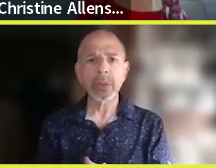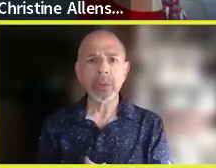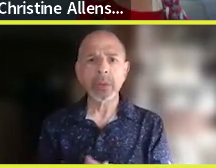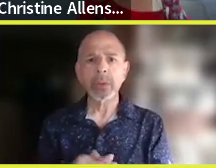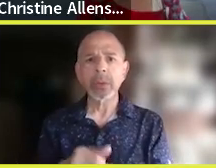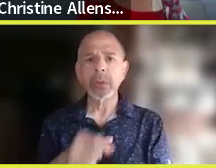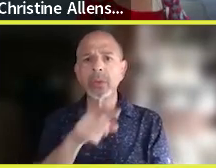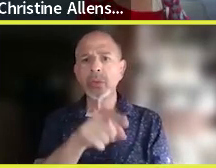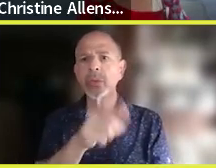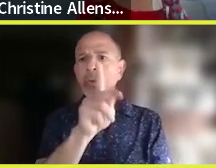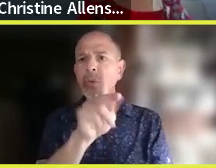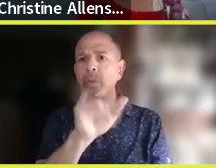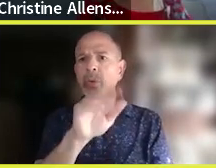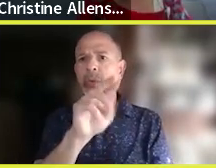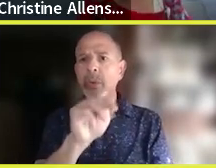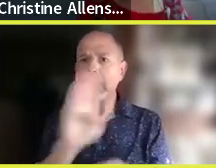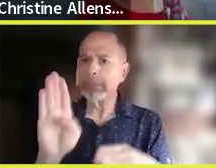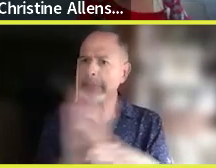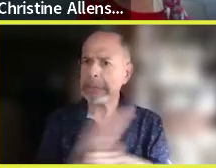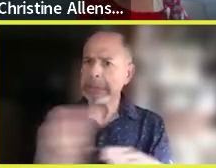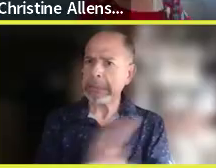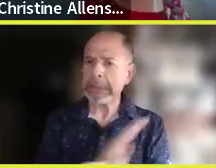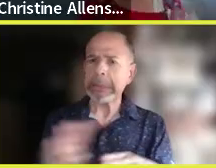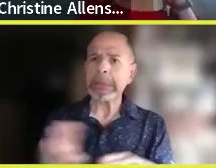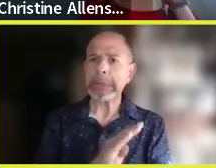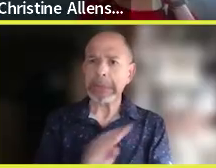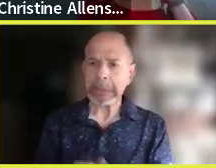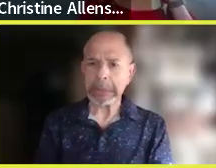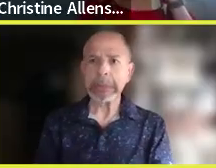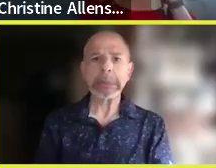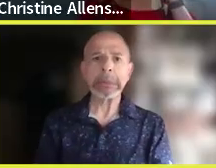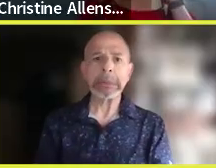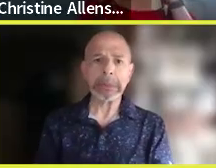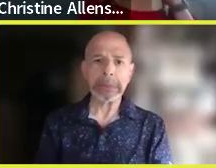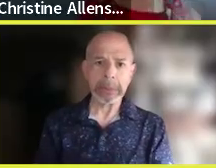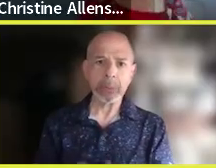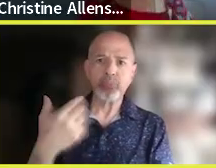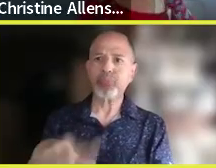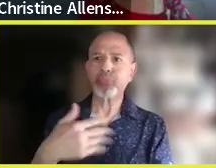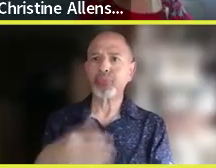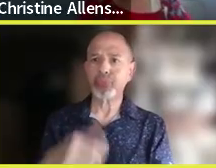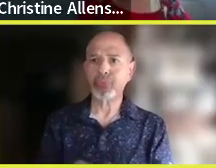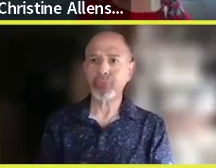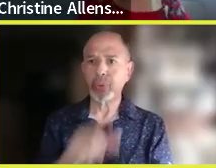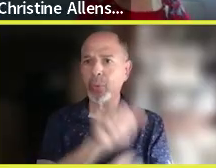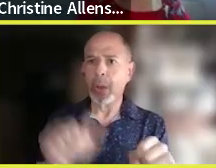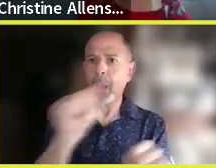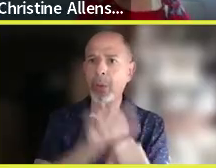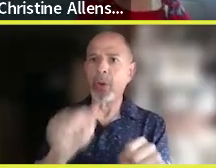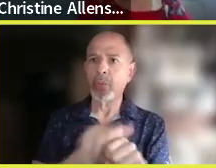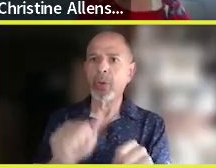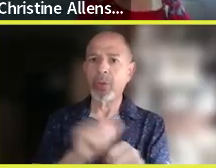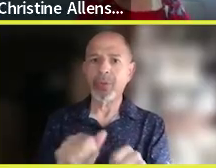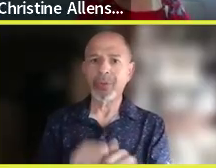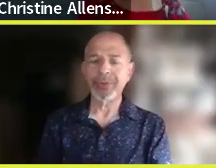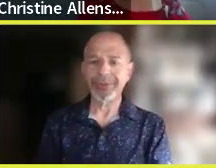are one busy person between doing Sherlock and Living Innovations. That's all I got to say. That's all